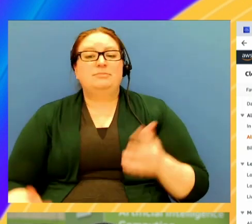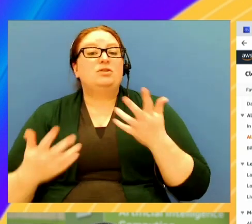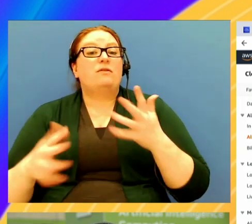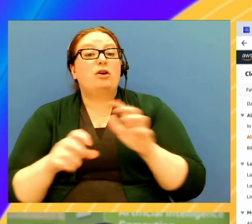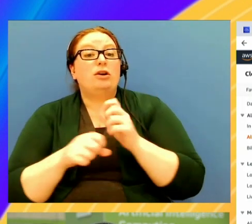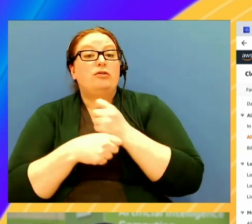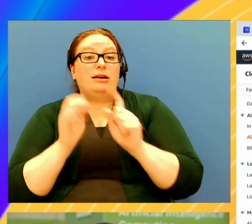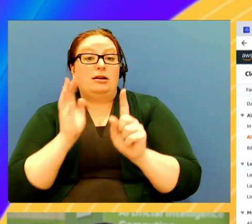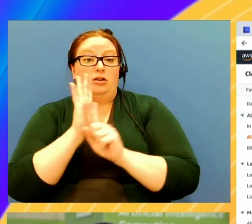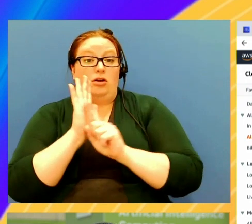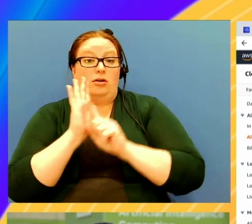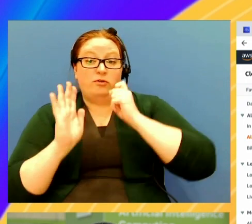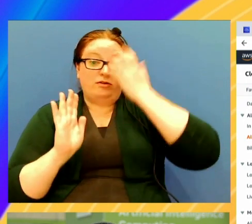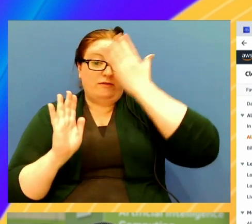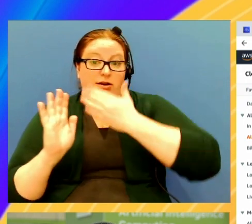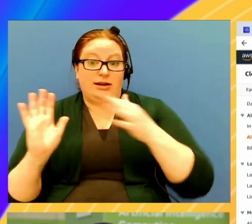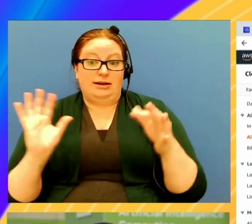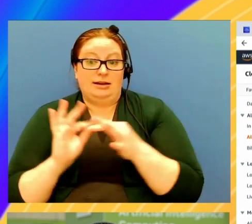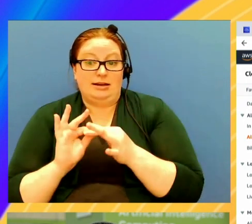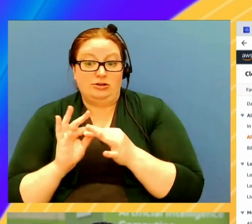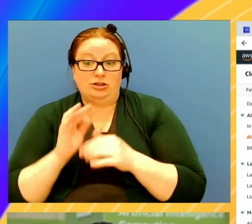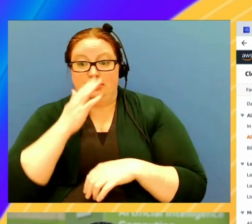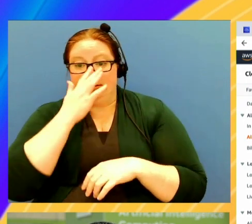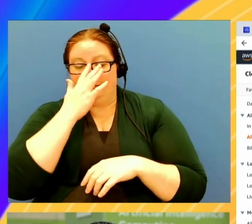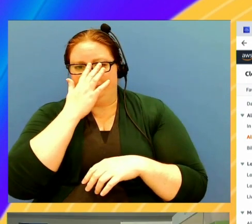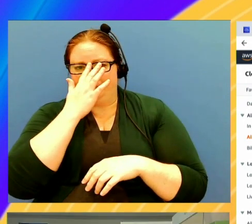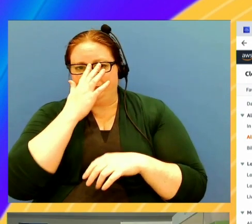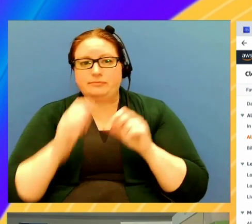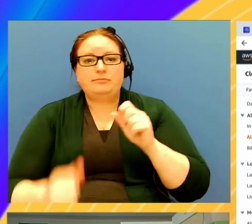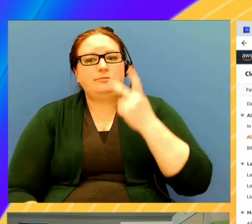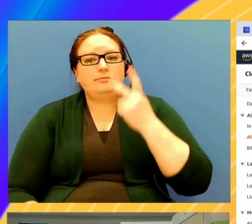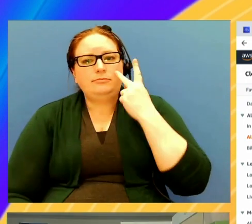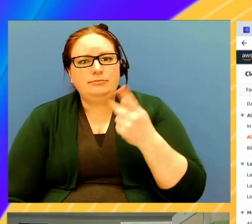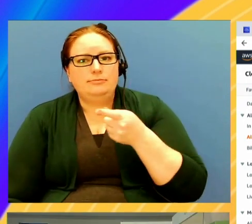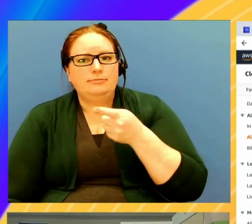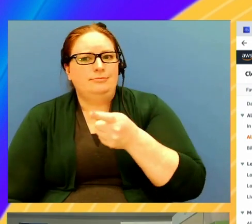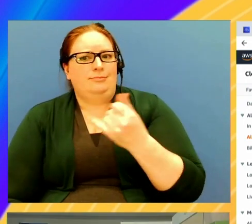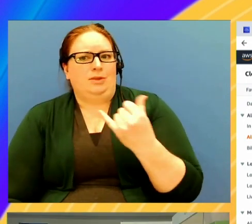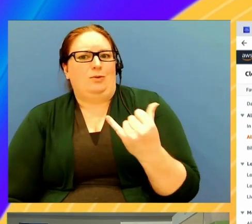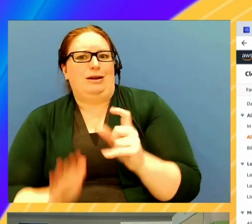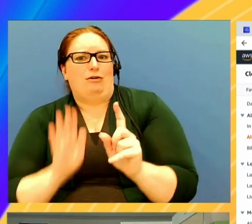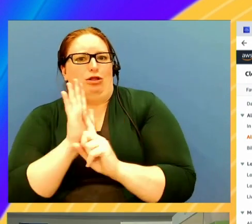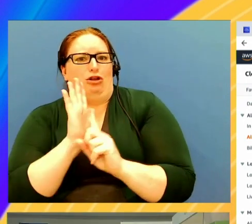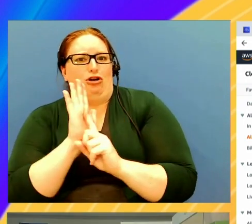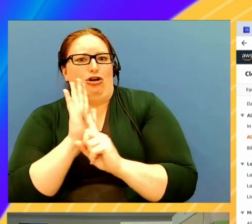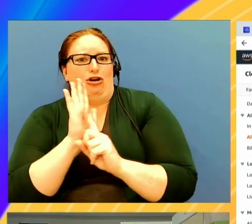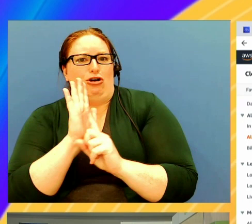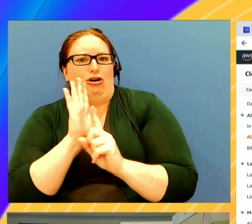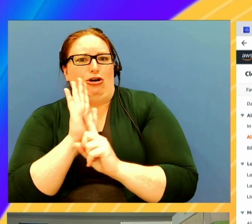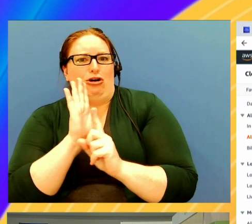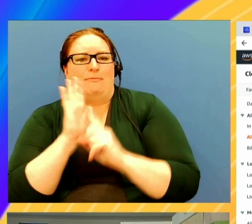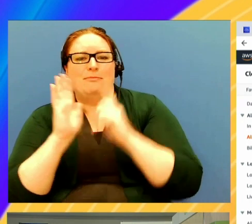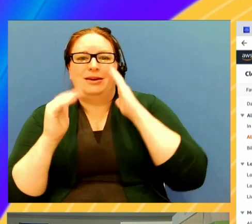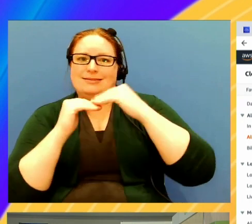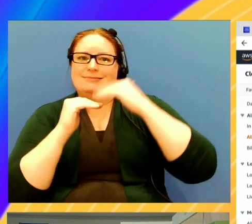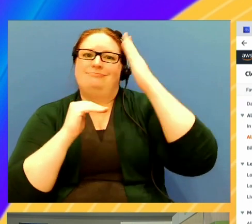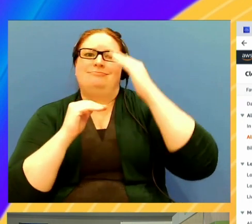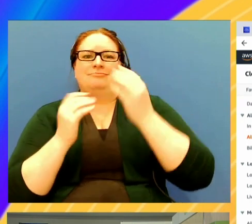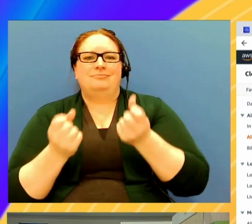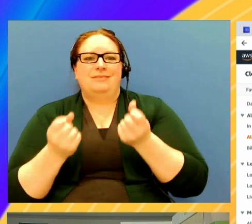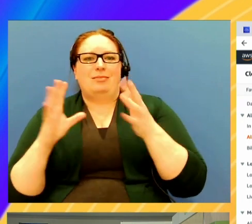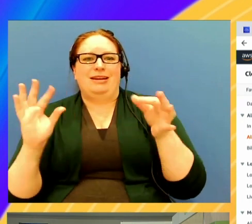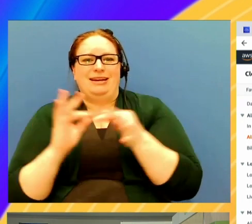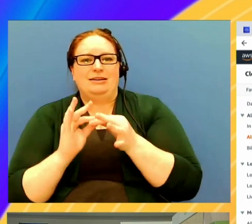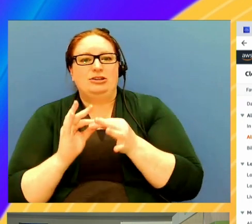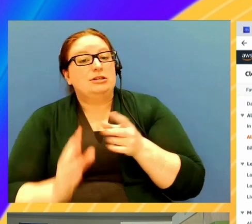the front-end connections, which is this one. And we can see we are in an alarm state because we exceeded the number of connections that we specified. Looks